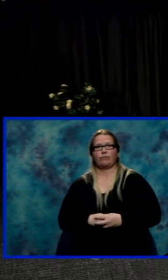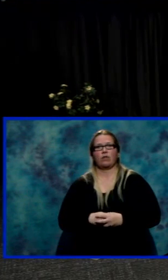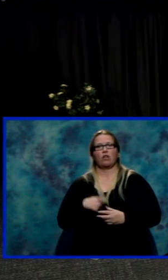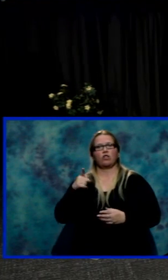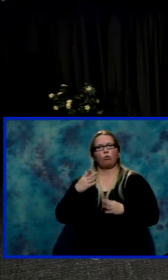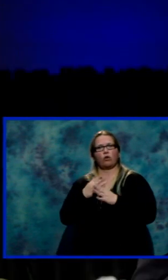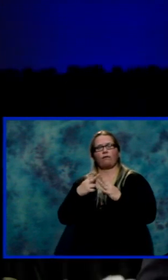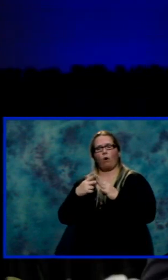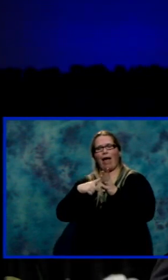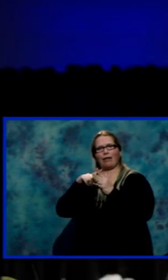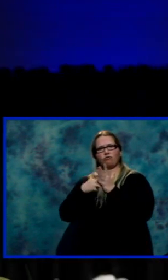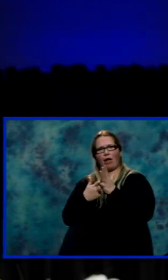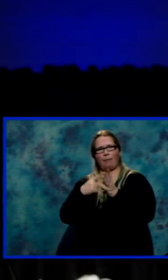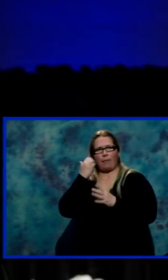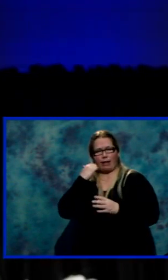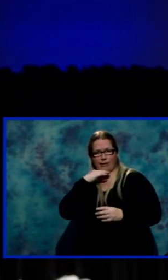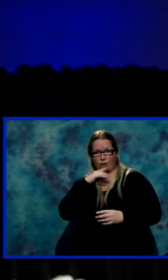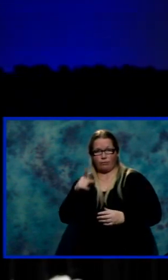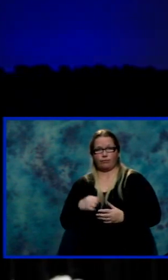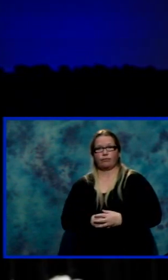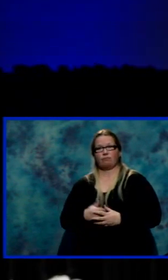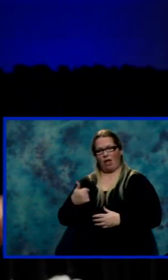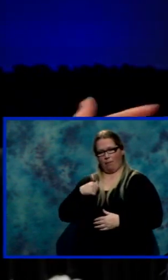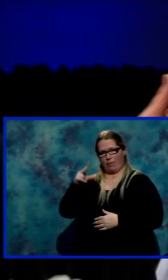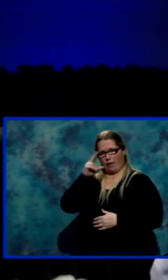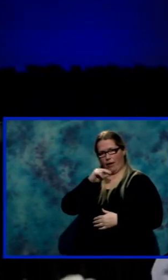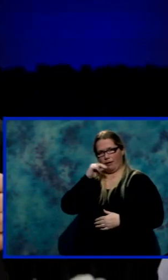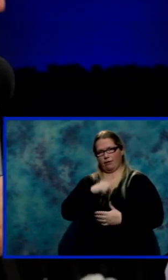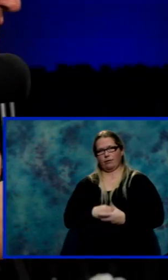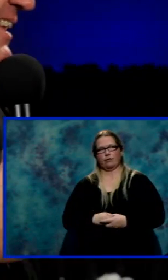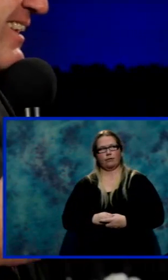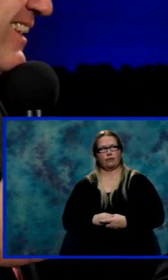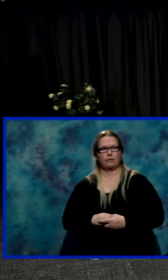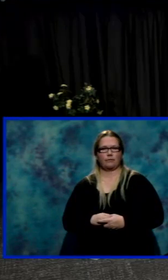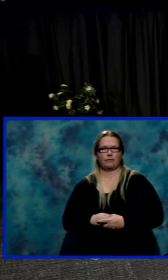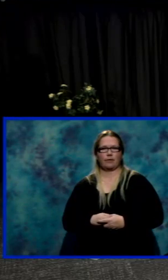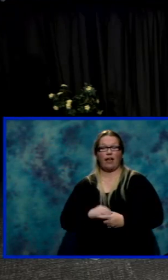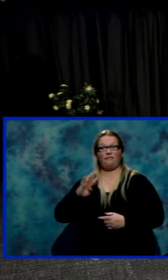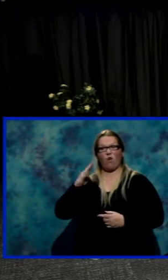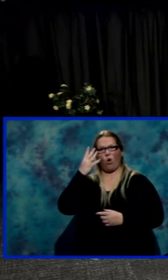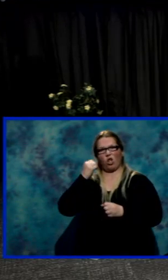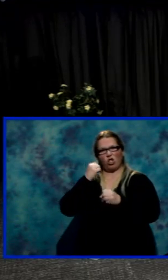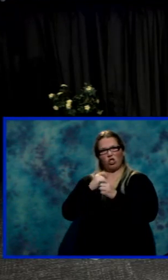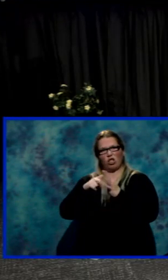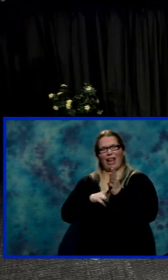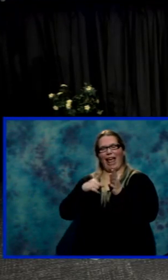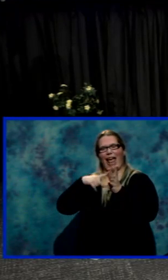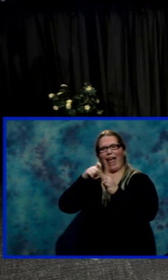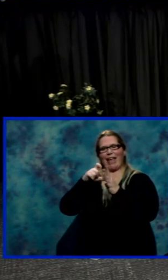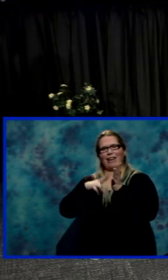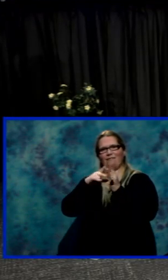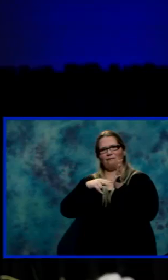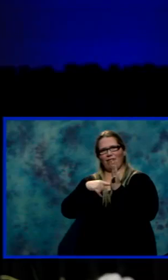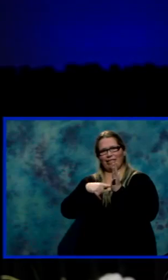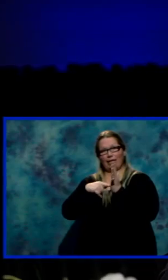the South Pacific Division. So I'm the youngster. You're a blue blood Adventist, brother. That's it. Fourth generation Adventist minister. My